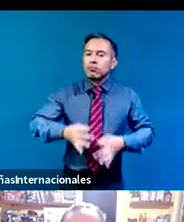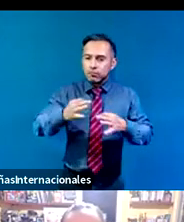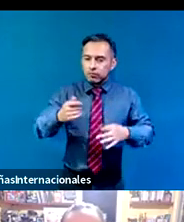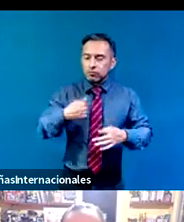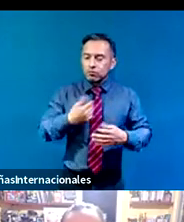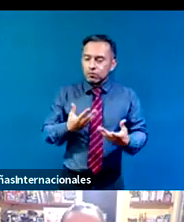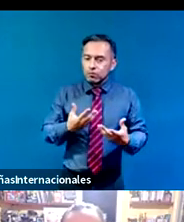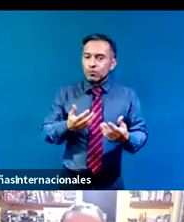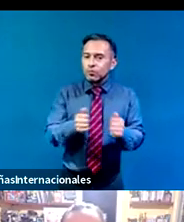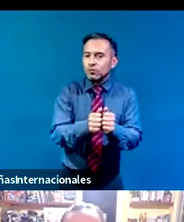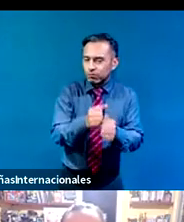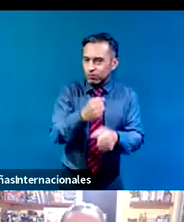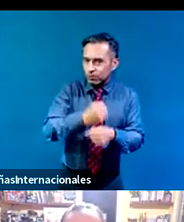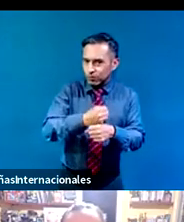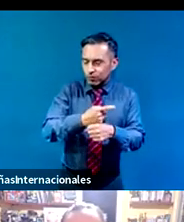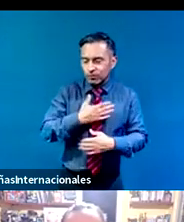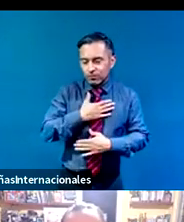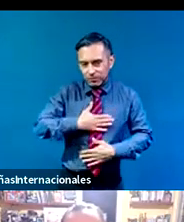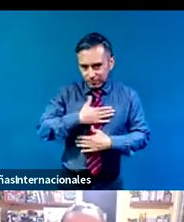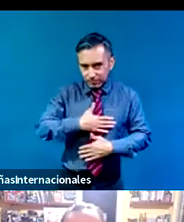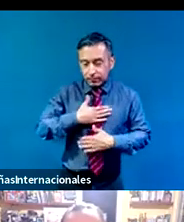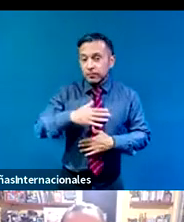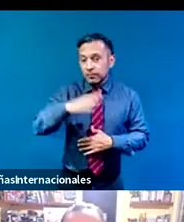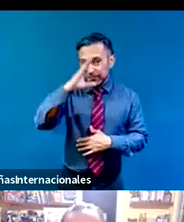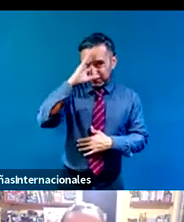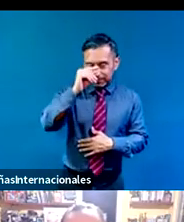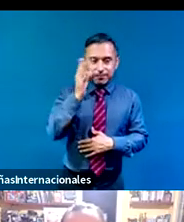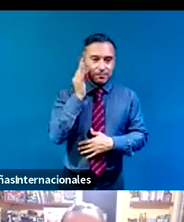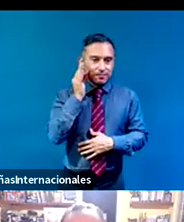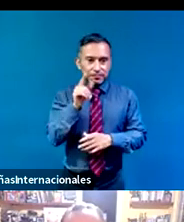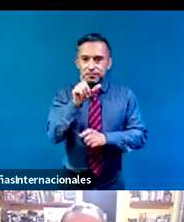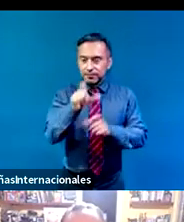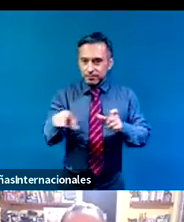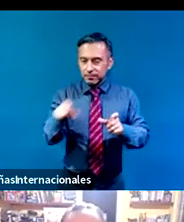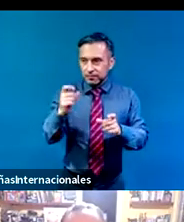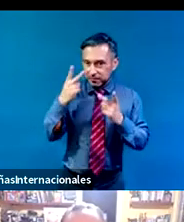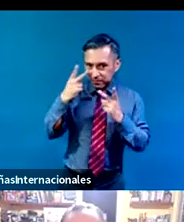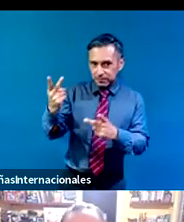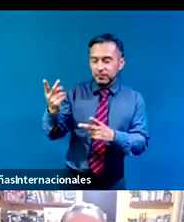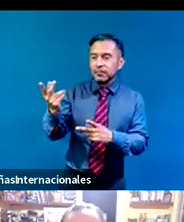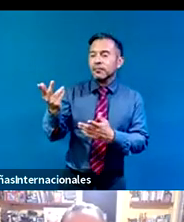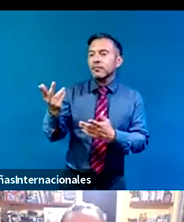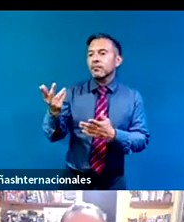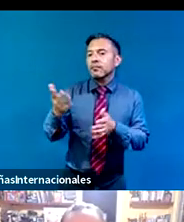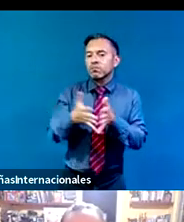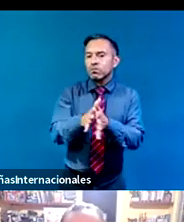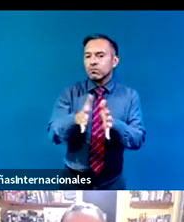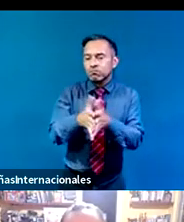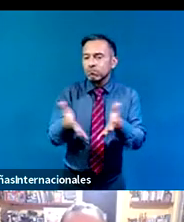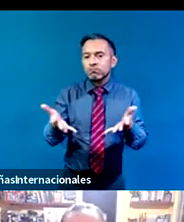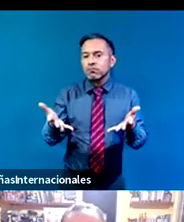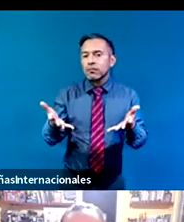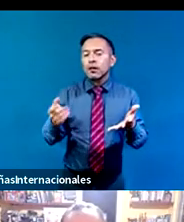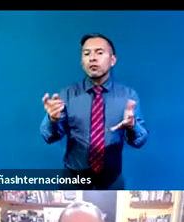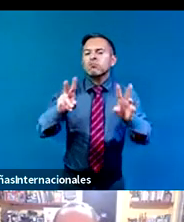now learned a great deal about the Action Coalition on Economic Justice and Rights, and I'm sure you are as inspired and